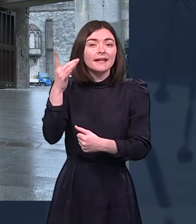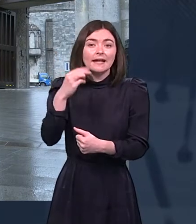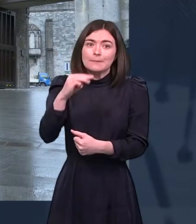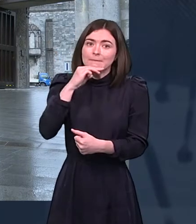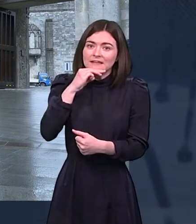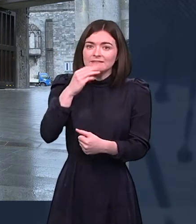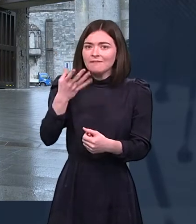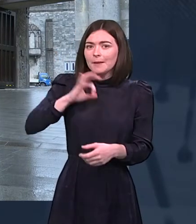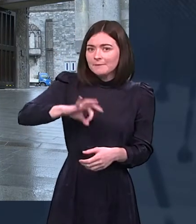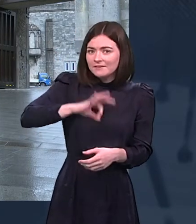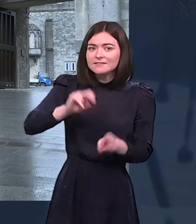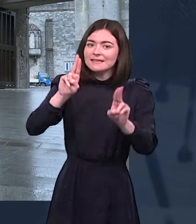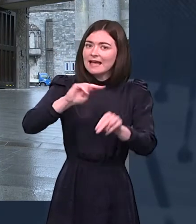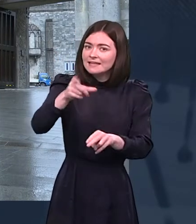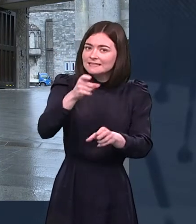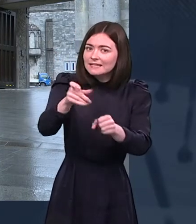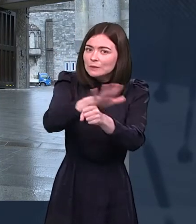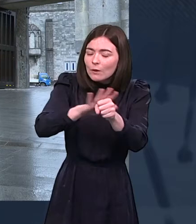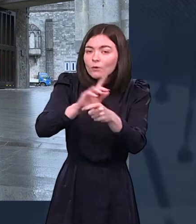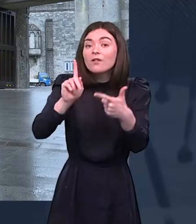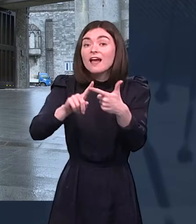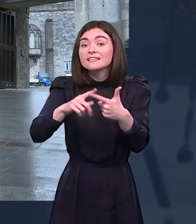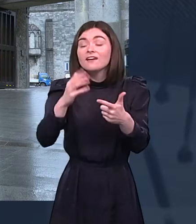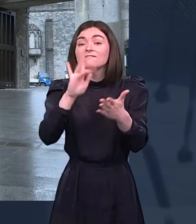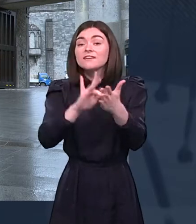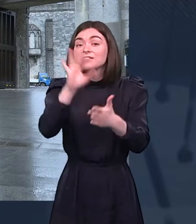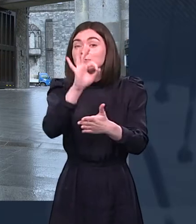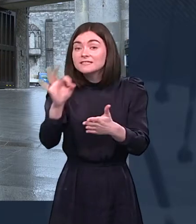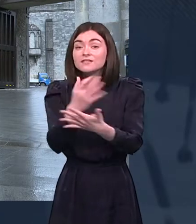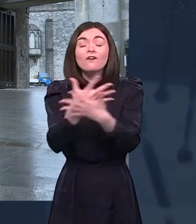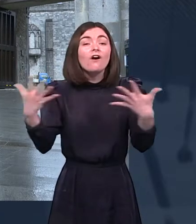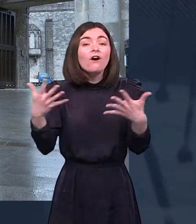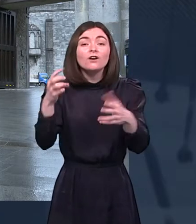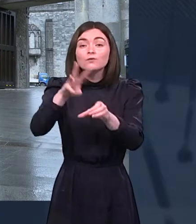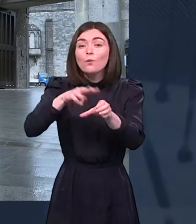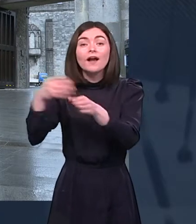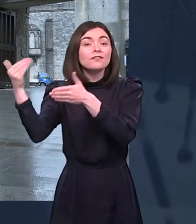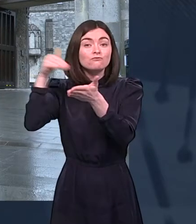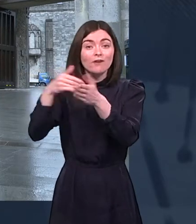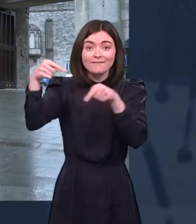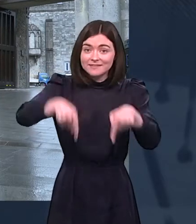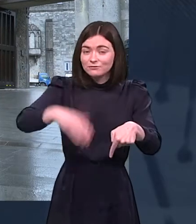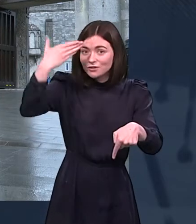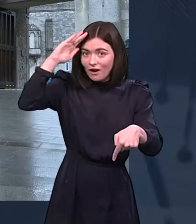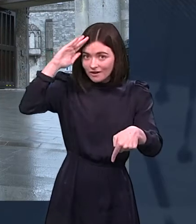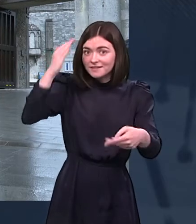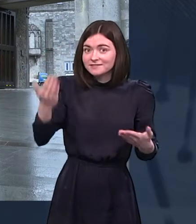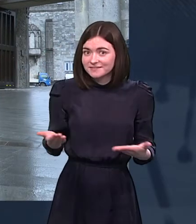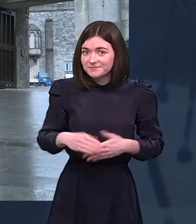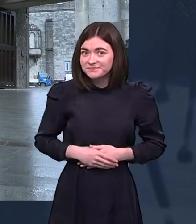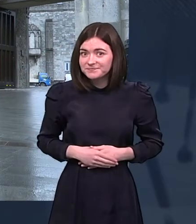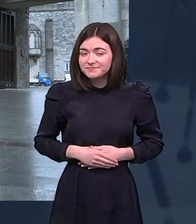allowed to tax locally and also entitled to 15% of all the wine imported into Ireland, known as the presage of